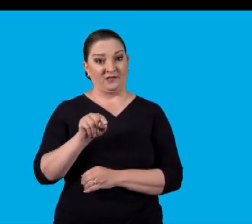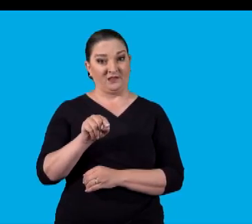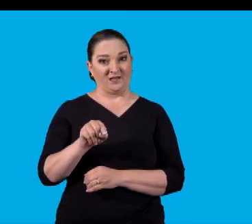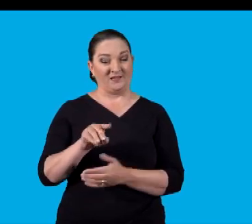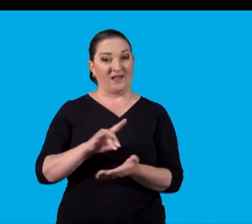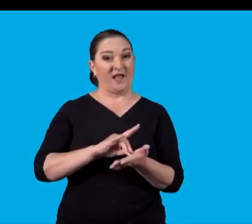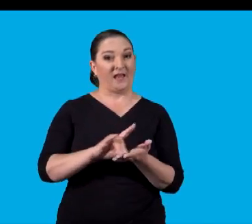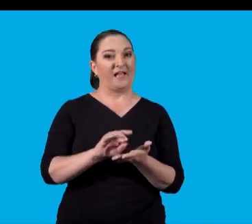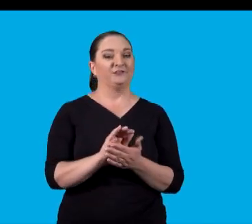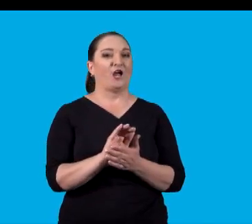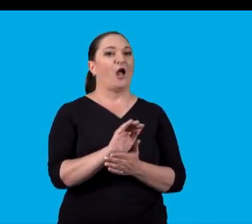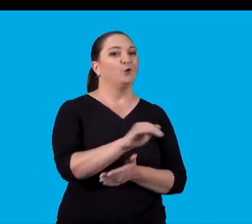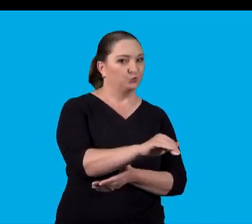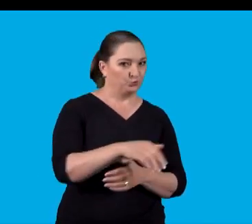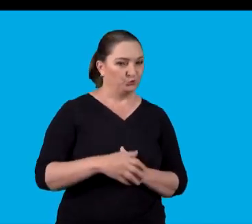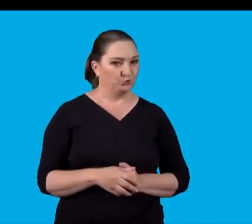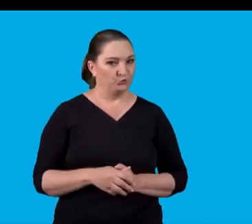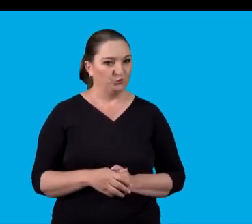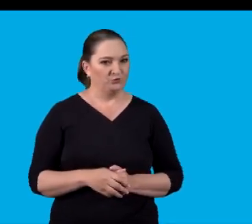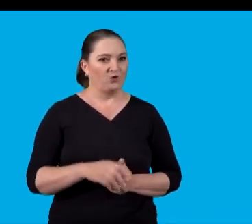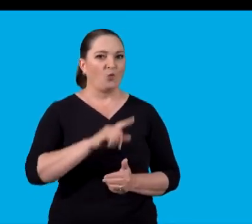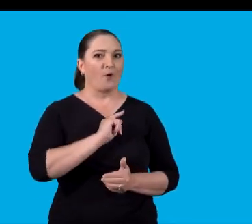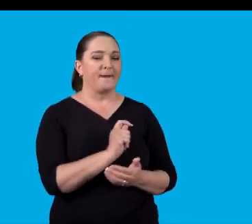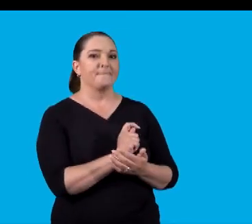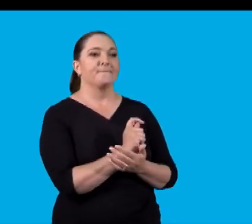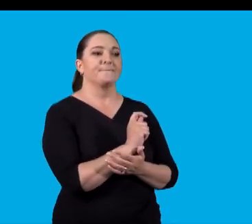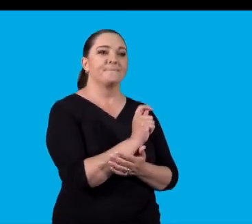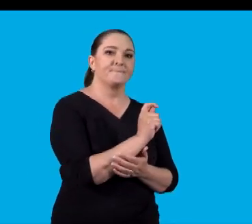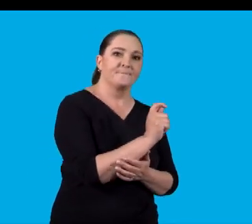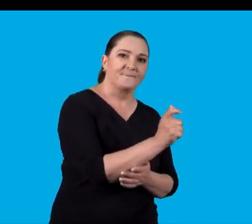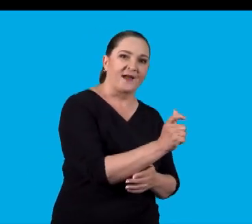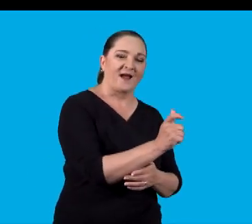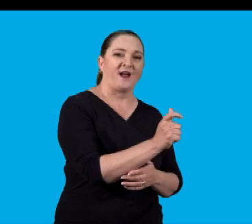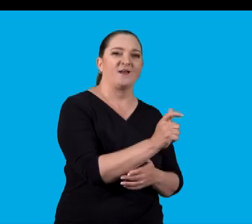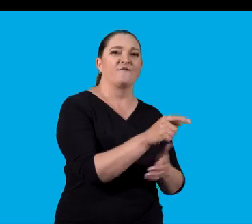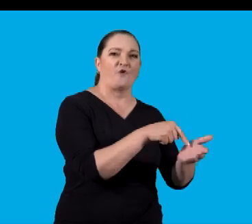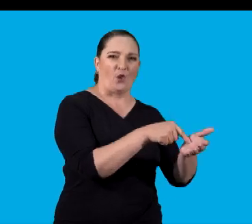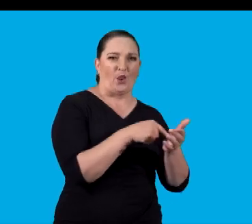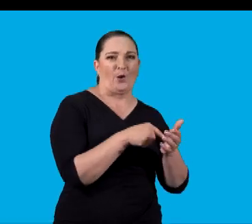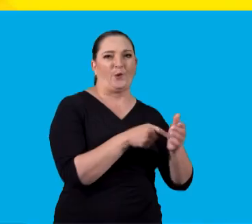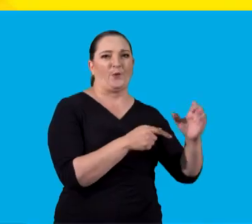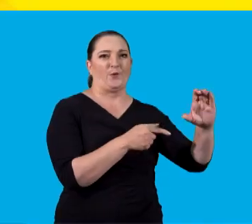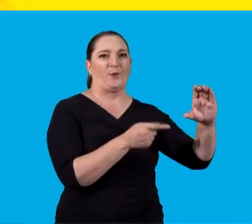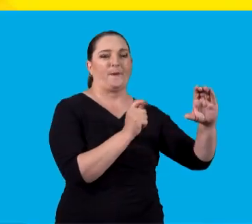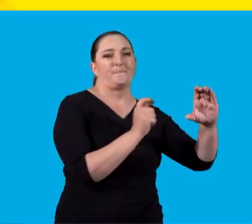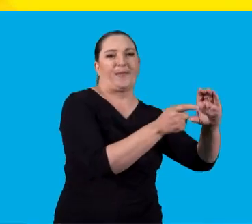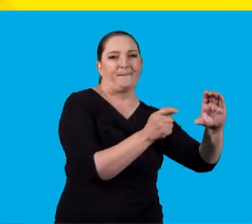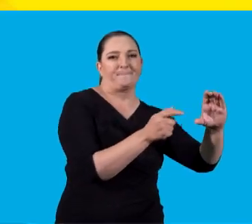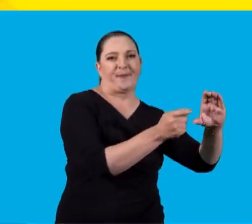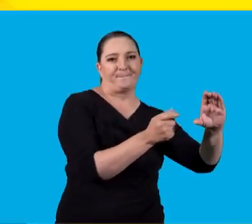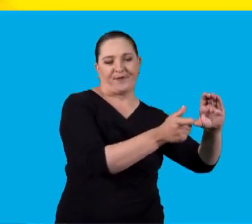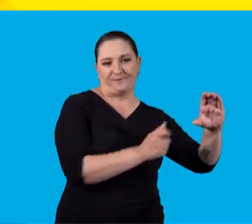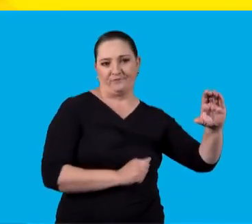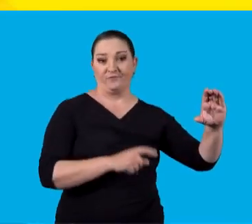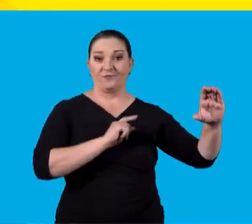120,000. That becomes cash outflow. We have repaid the loan or part